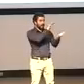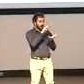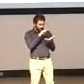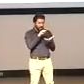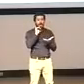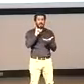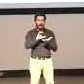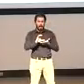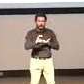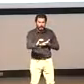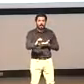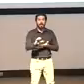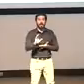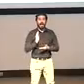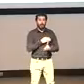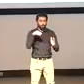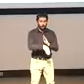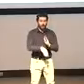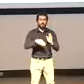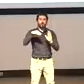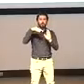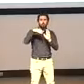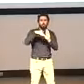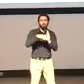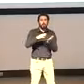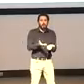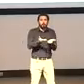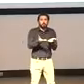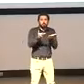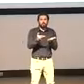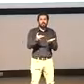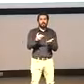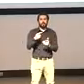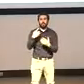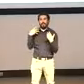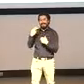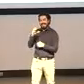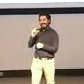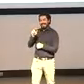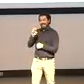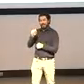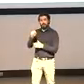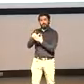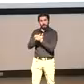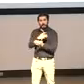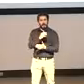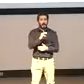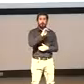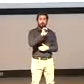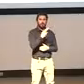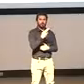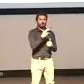offset losses through the CARES Act and the Michigan allocation to providers. This helped us dramatically